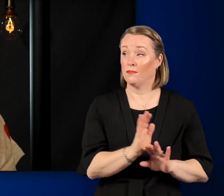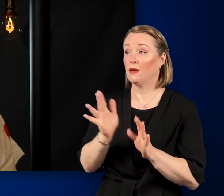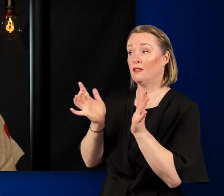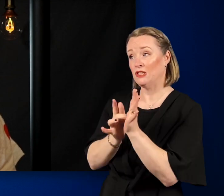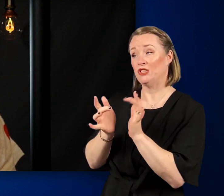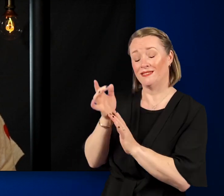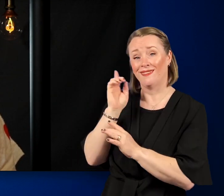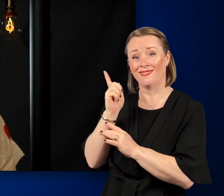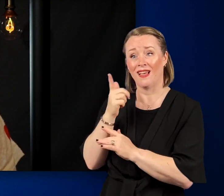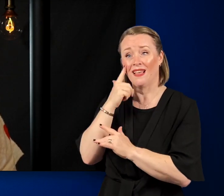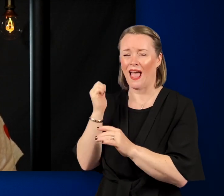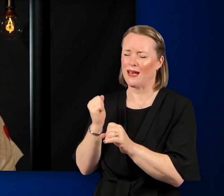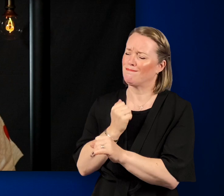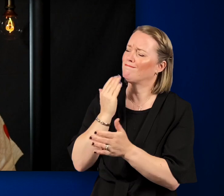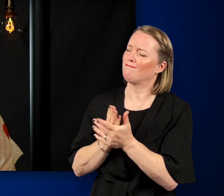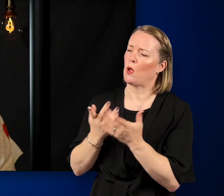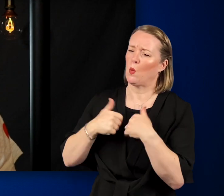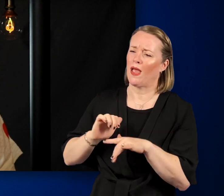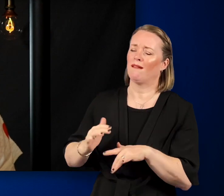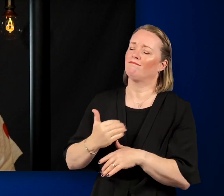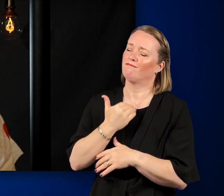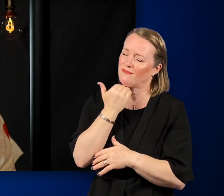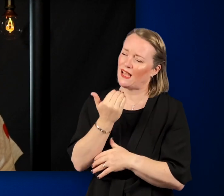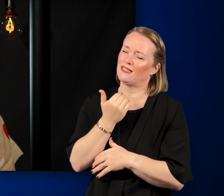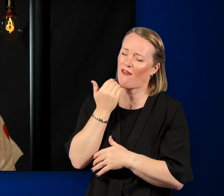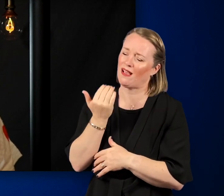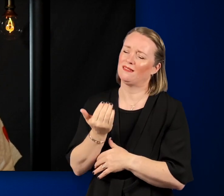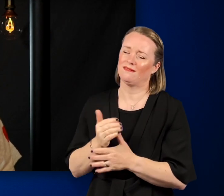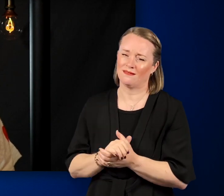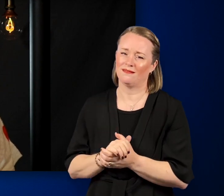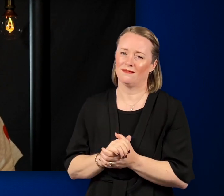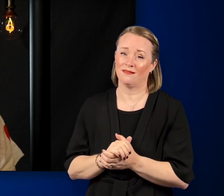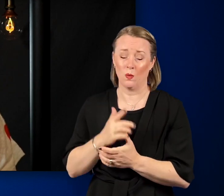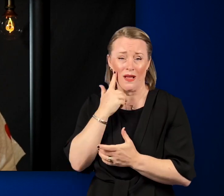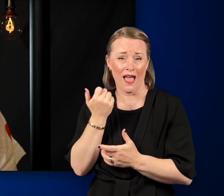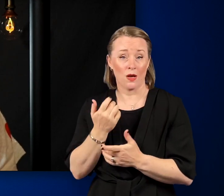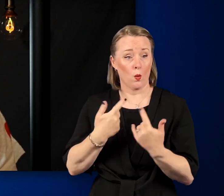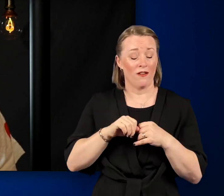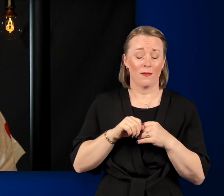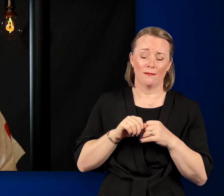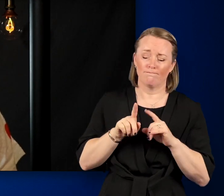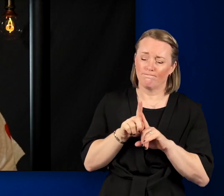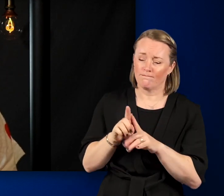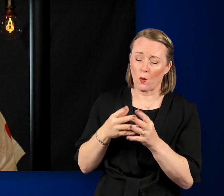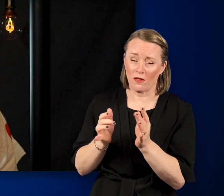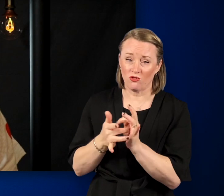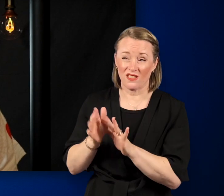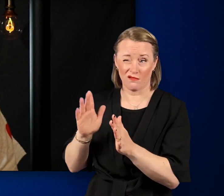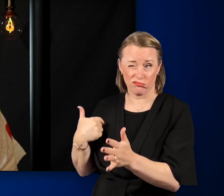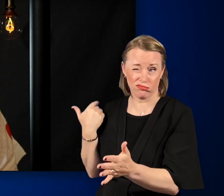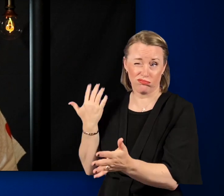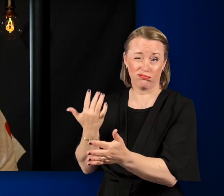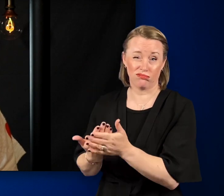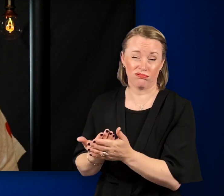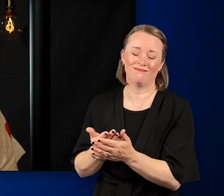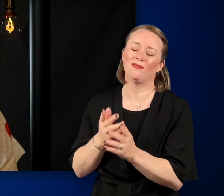gave everything he had to make that happen. And if we've been on the road with Jesus for some time, it's worth asking ourselves whether